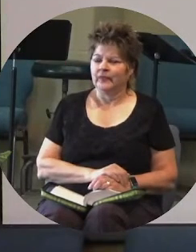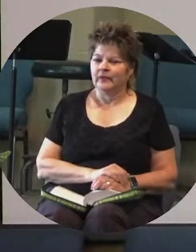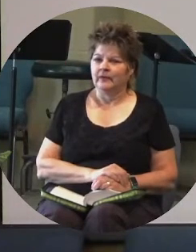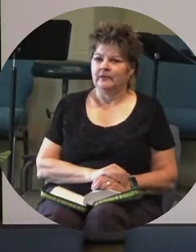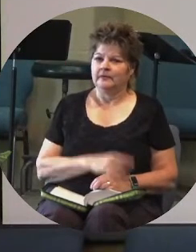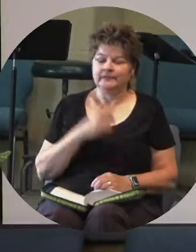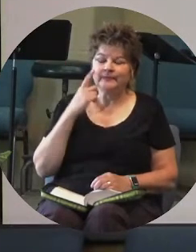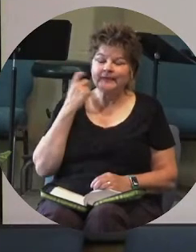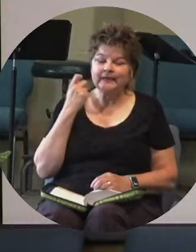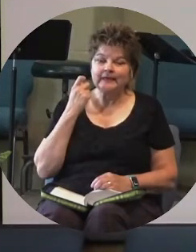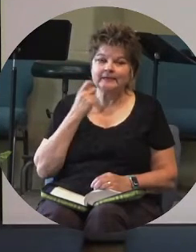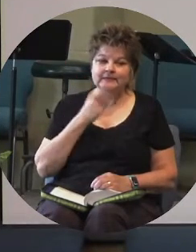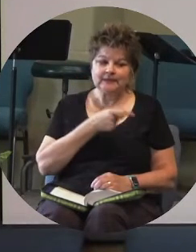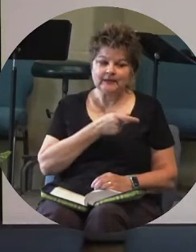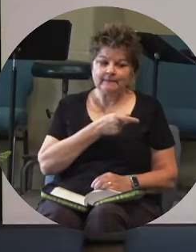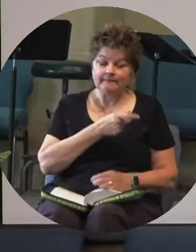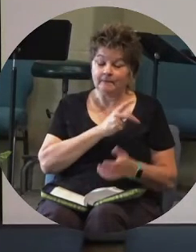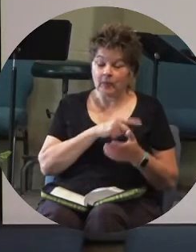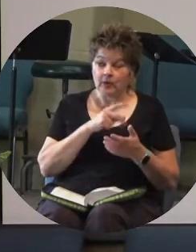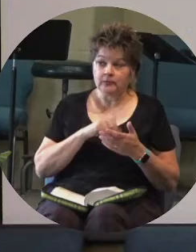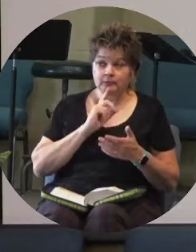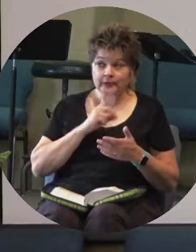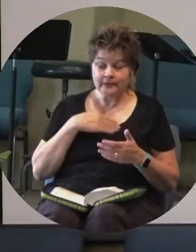Was it because Paul was greatly annoyed?